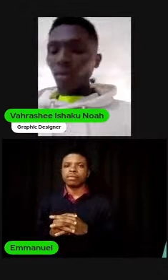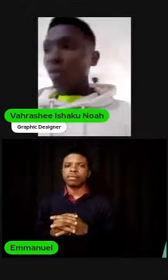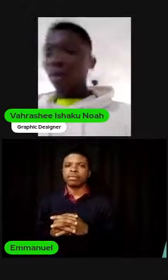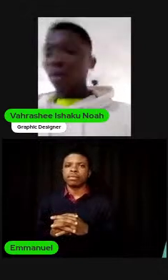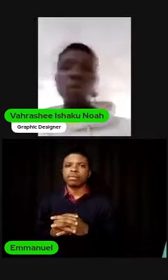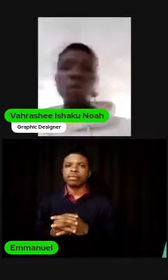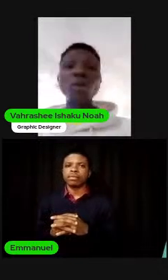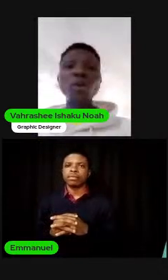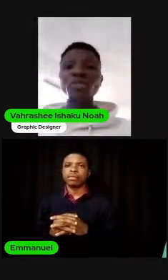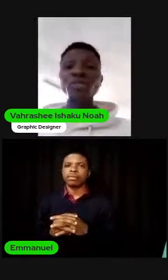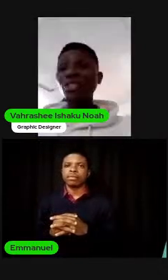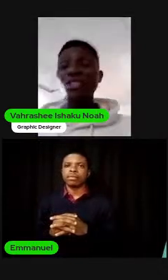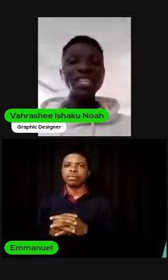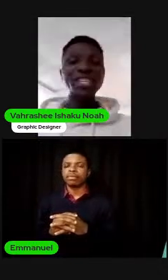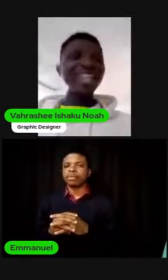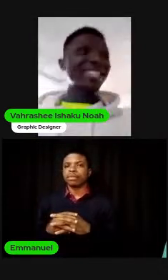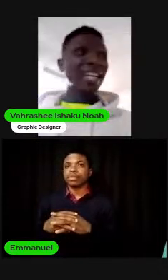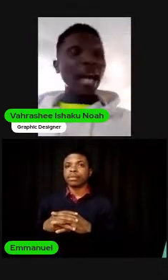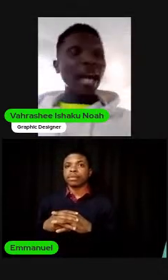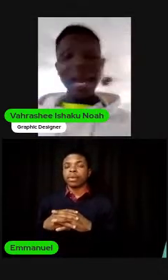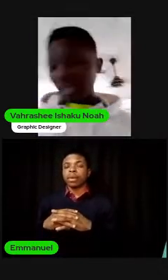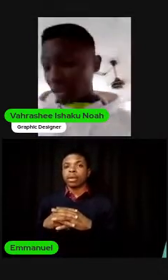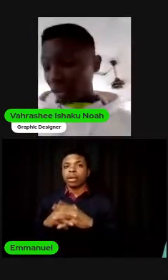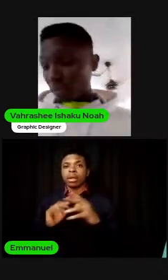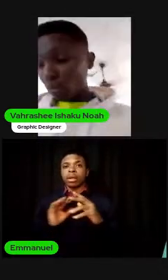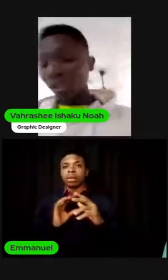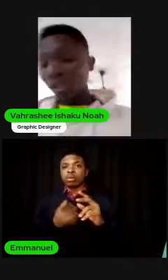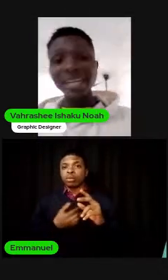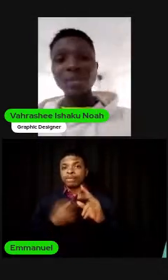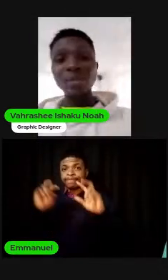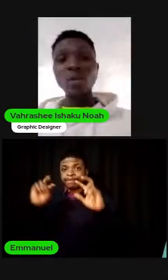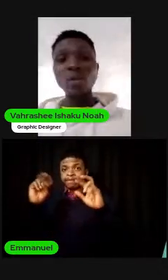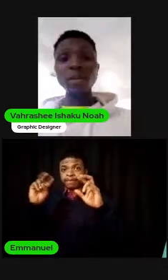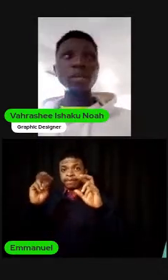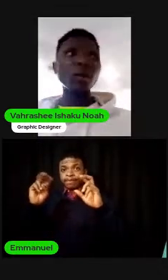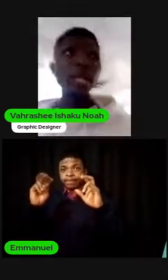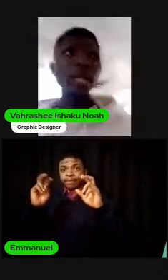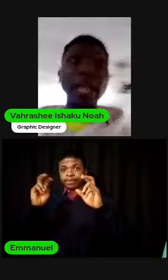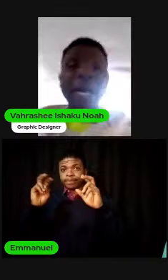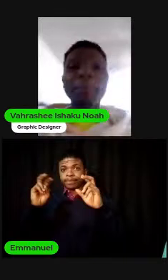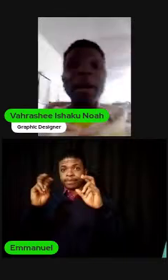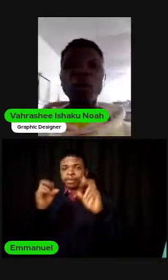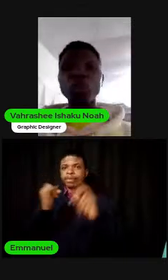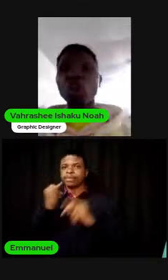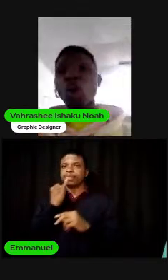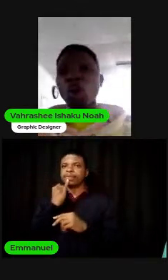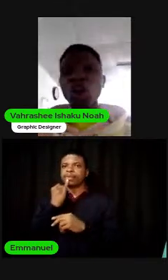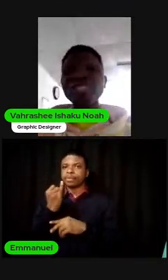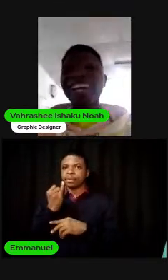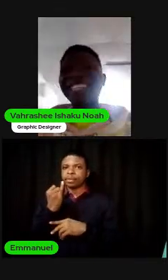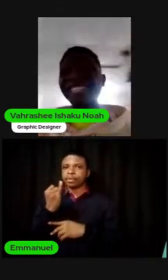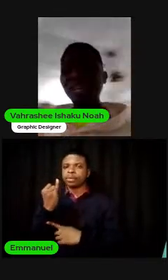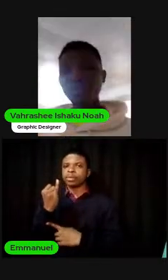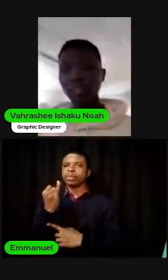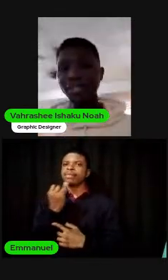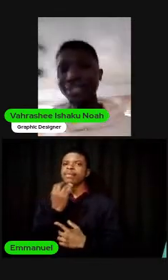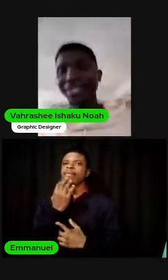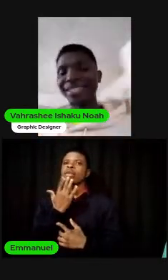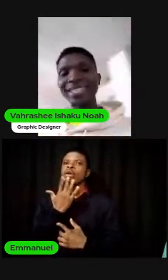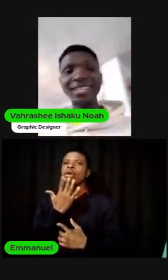We'll be going straight into today's class. And today we will be talking about colors and